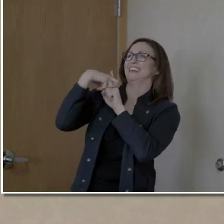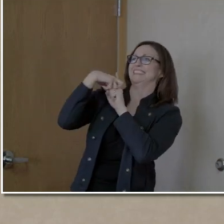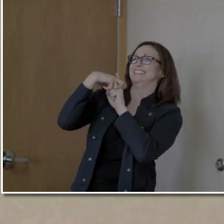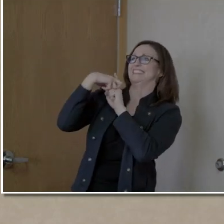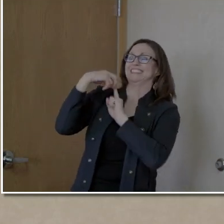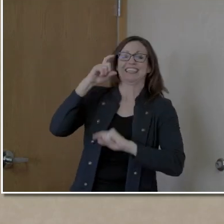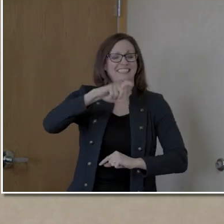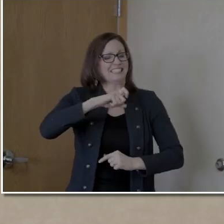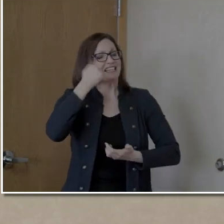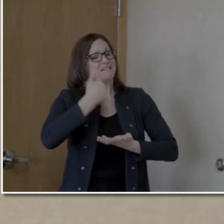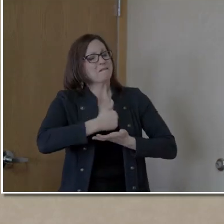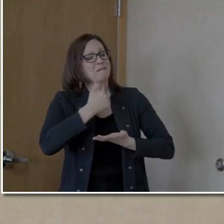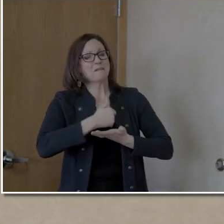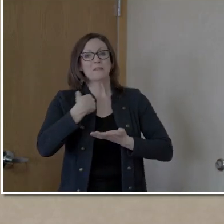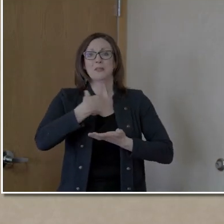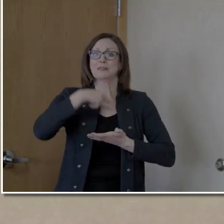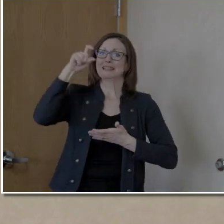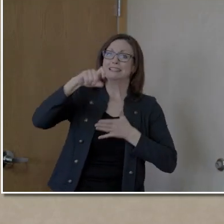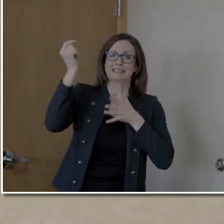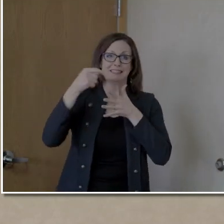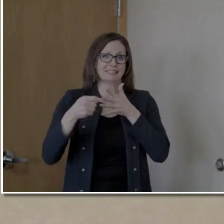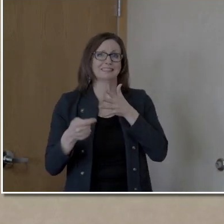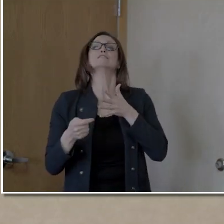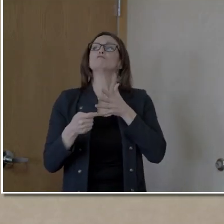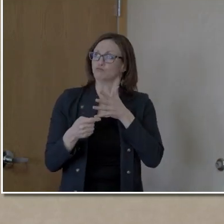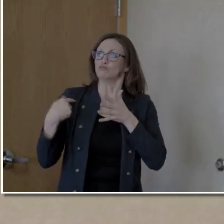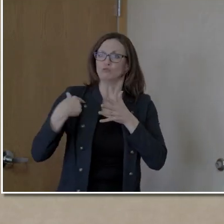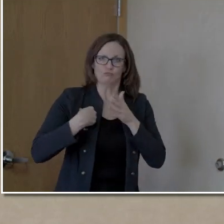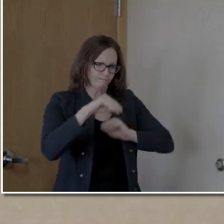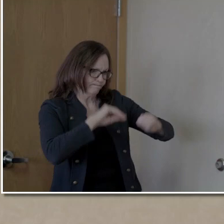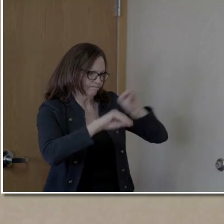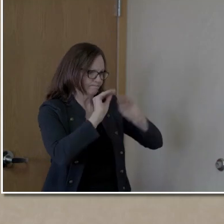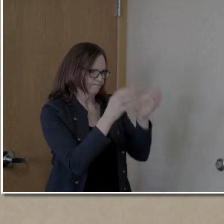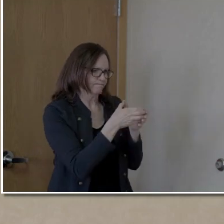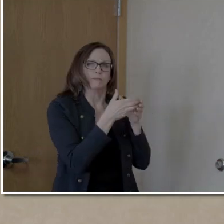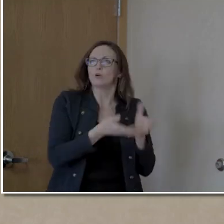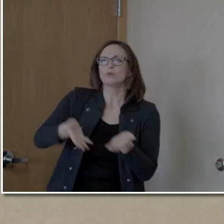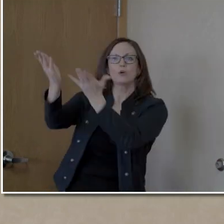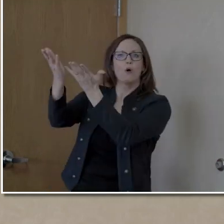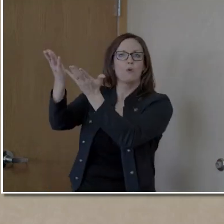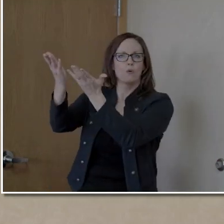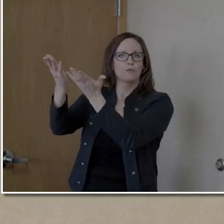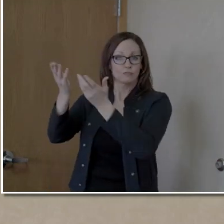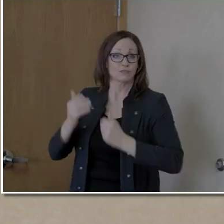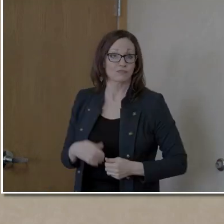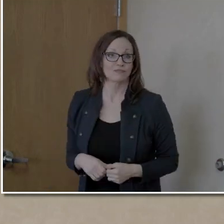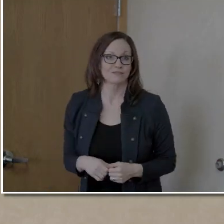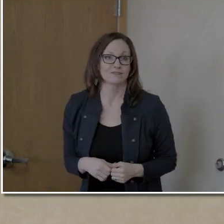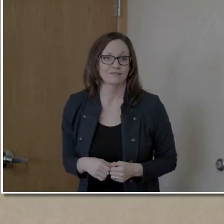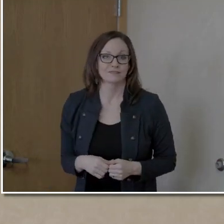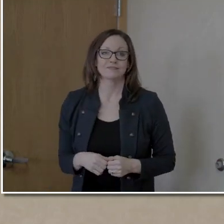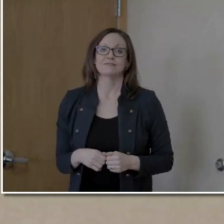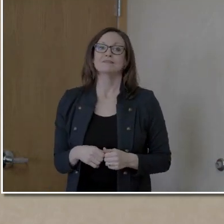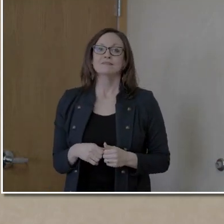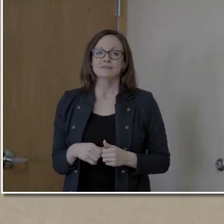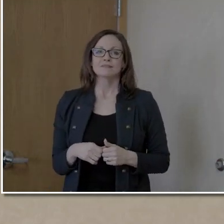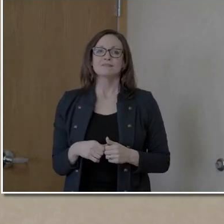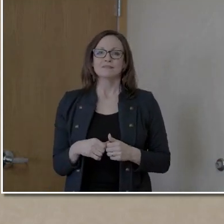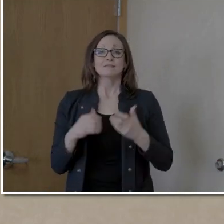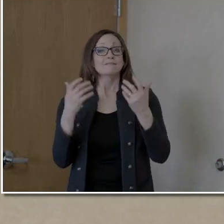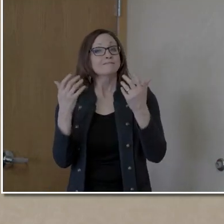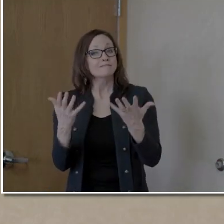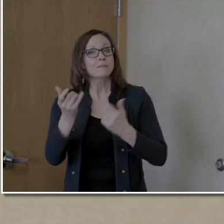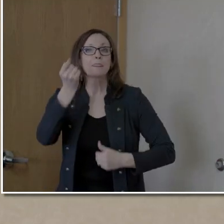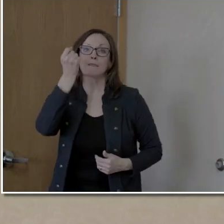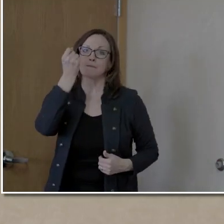up, and we haven't received a specific request yet in that realm. But we're definitely ready and able